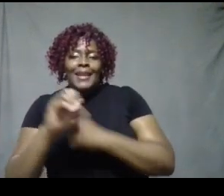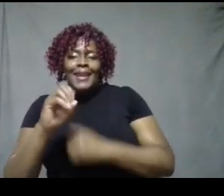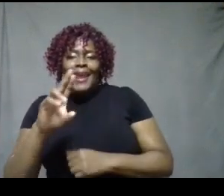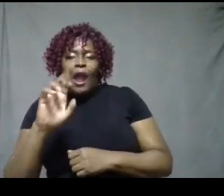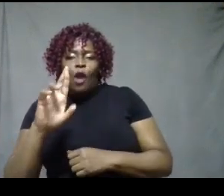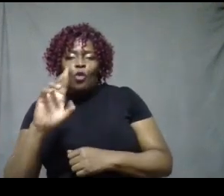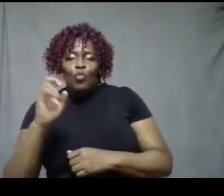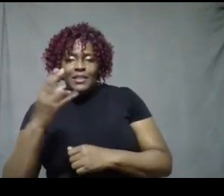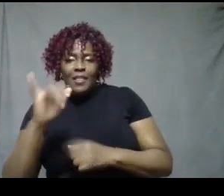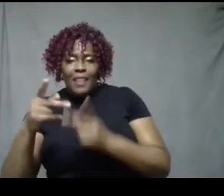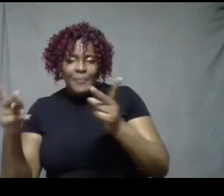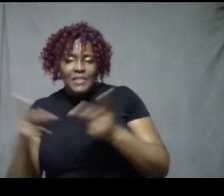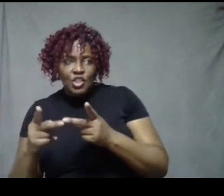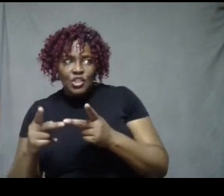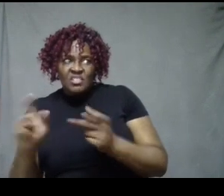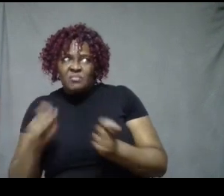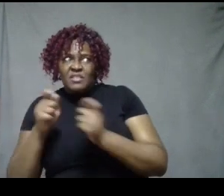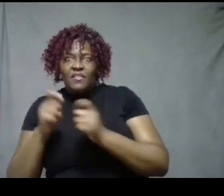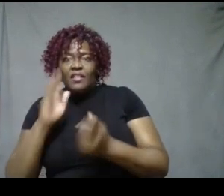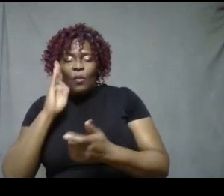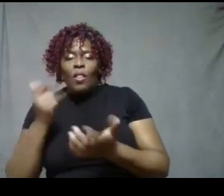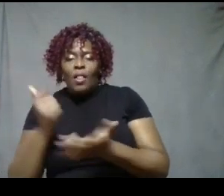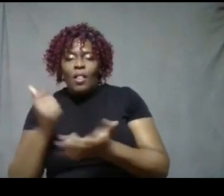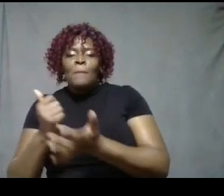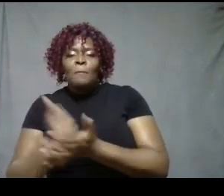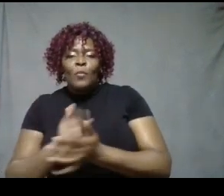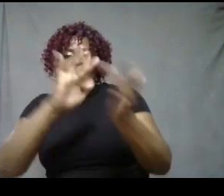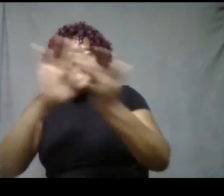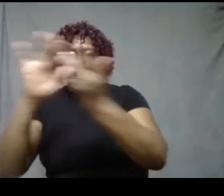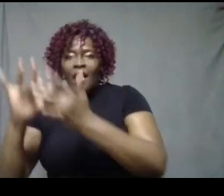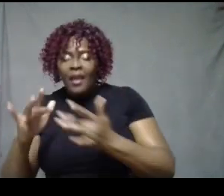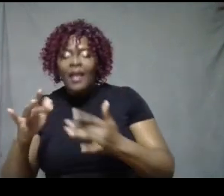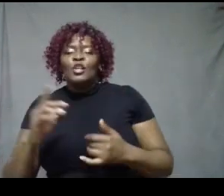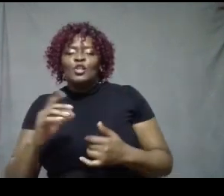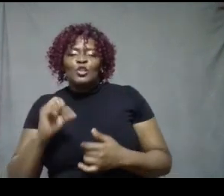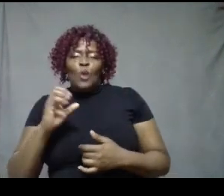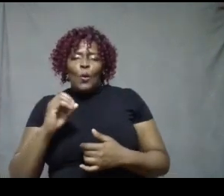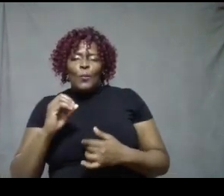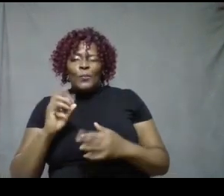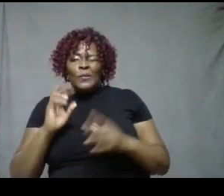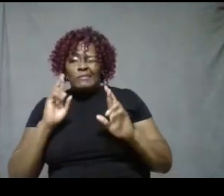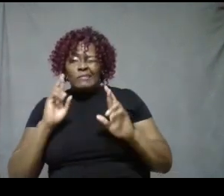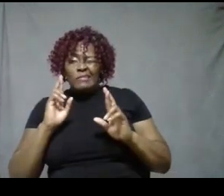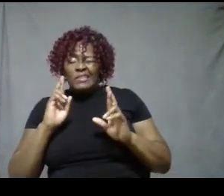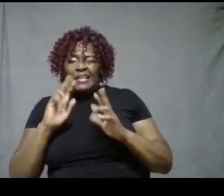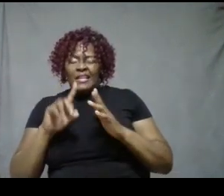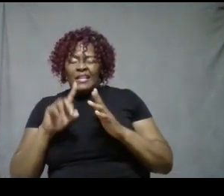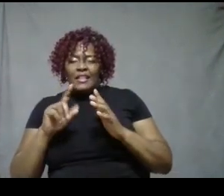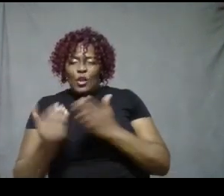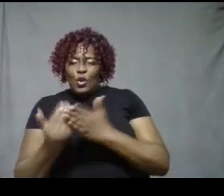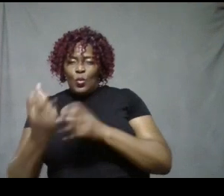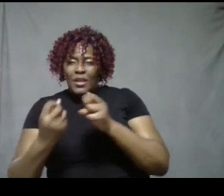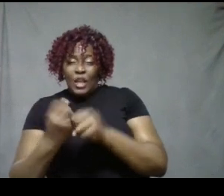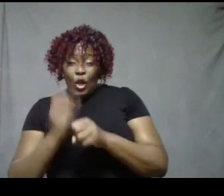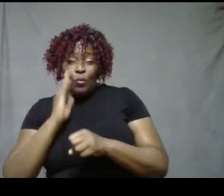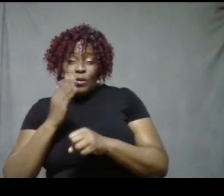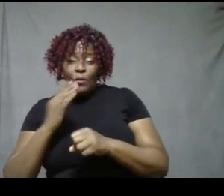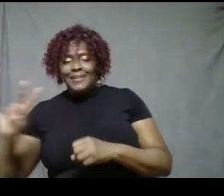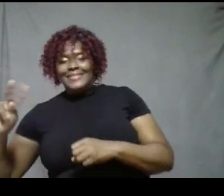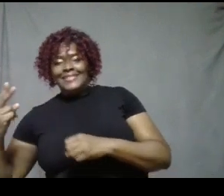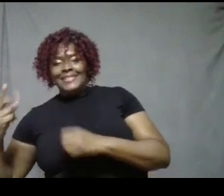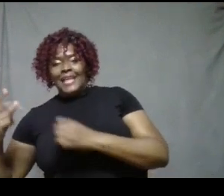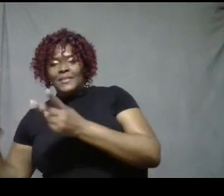help. And then we're working on the next position this fiscal year. So hopefully in the beginning of the new year here, we'll have that second position as